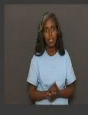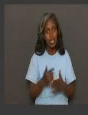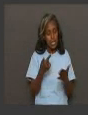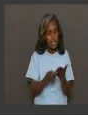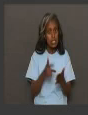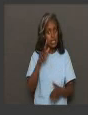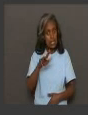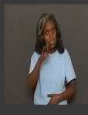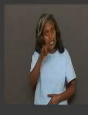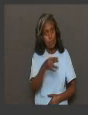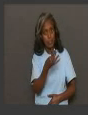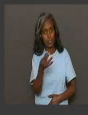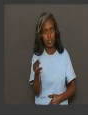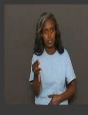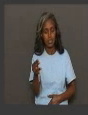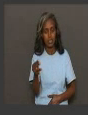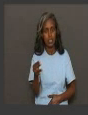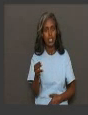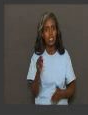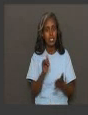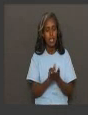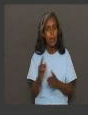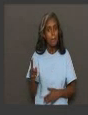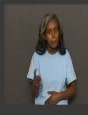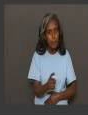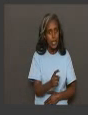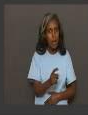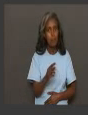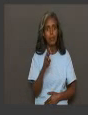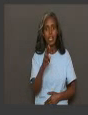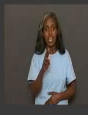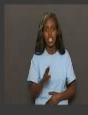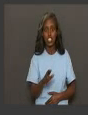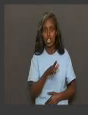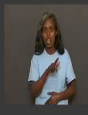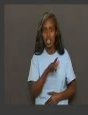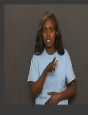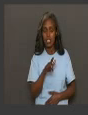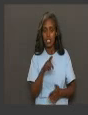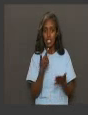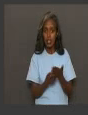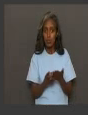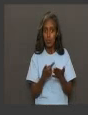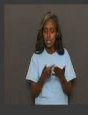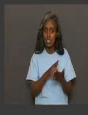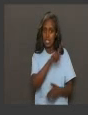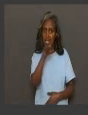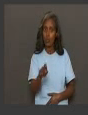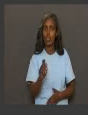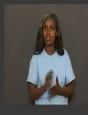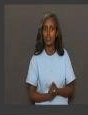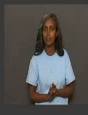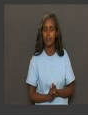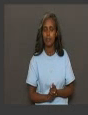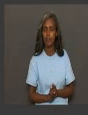These 3 matrices then become rationalized into this equation.